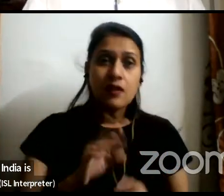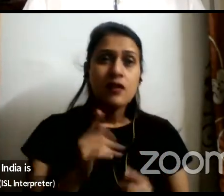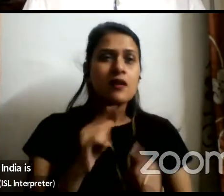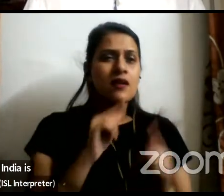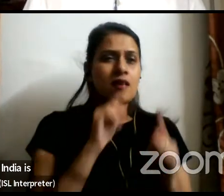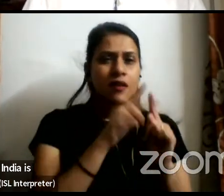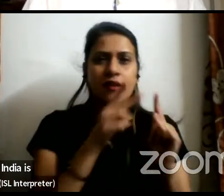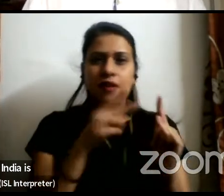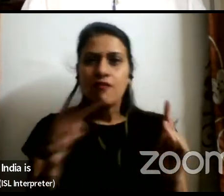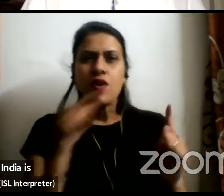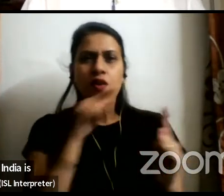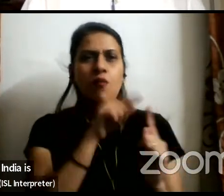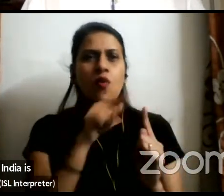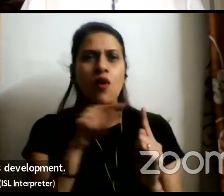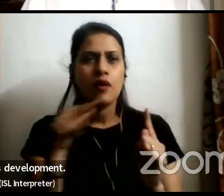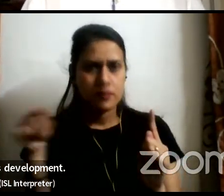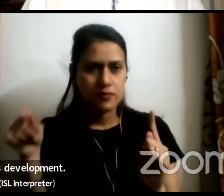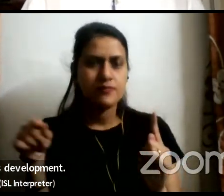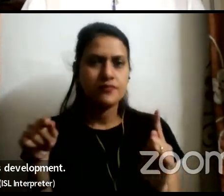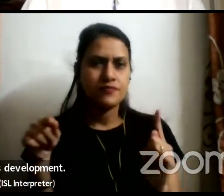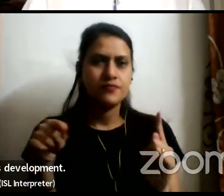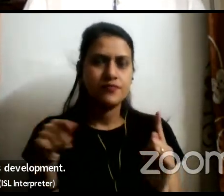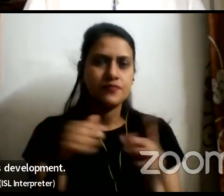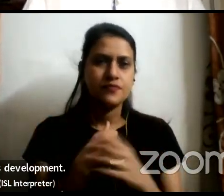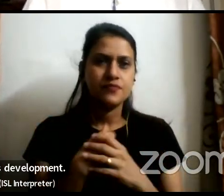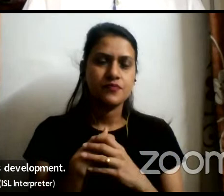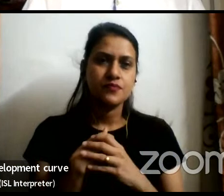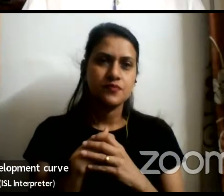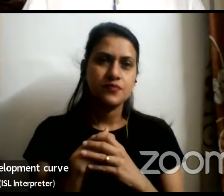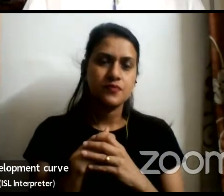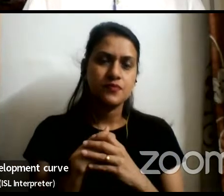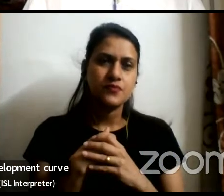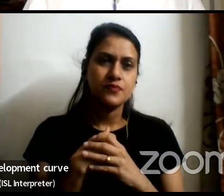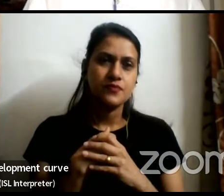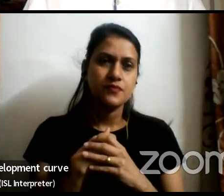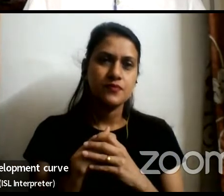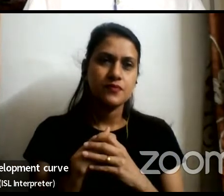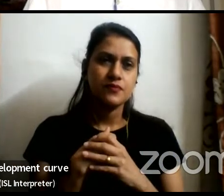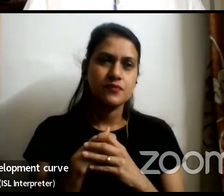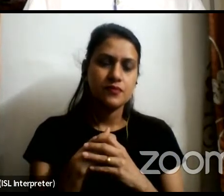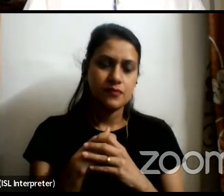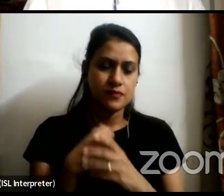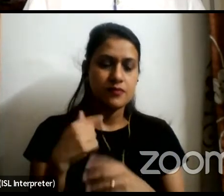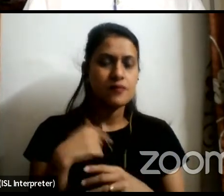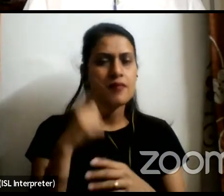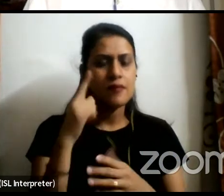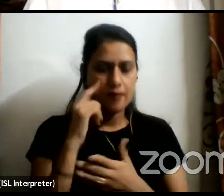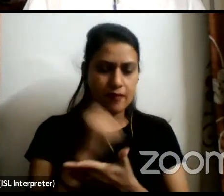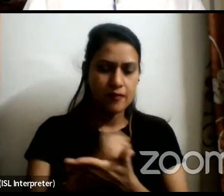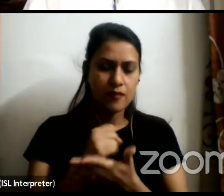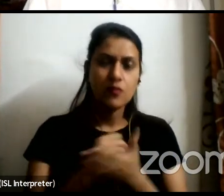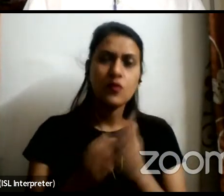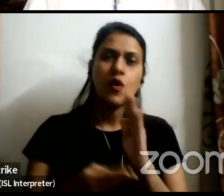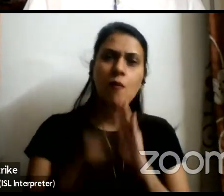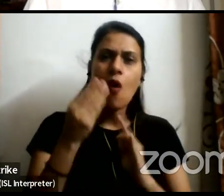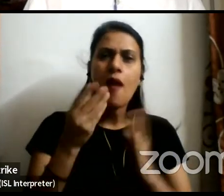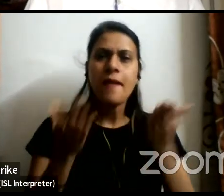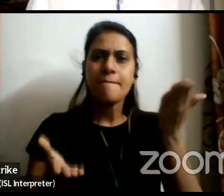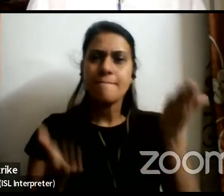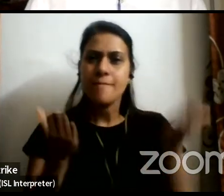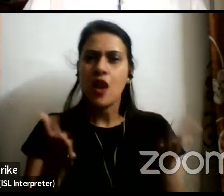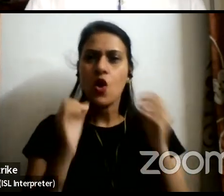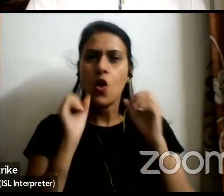point of its development curve than the EU. So I think it will have to strike its own balance in light of its own policies.